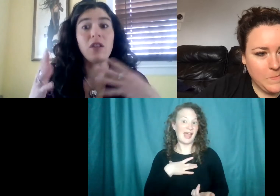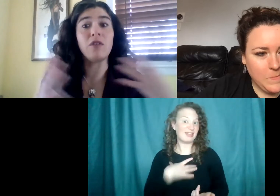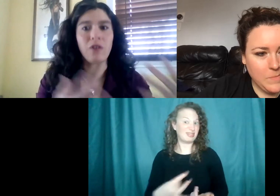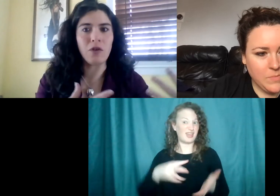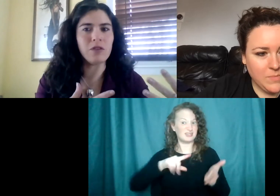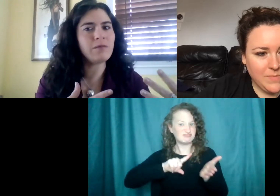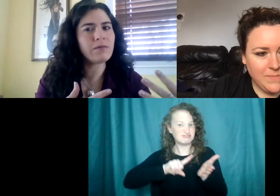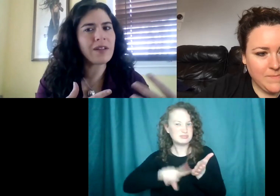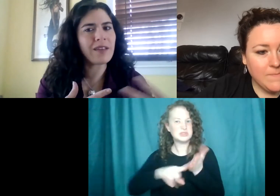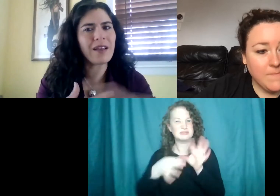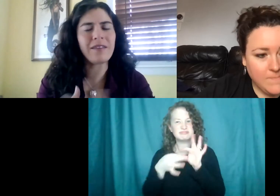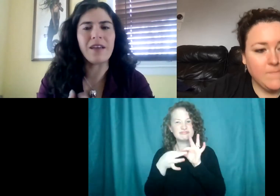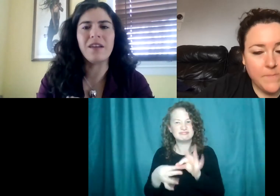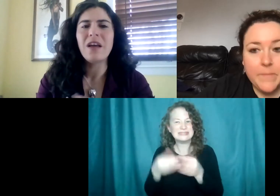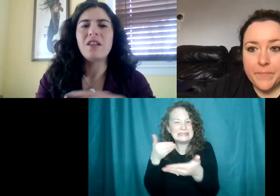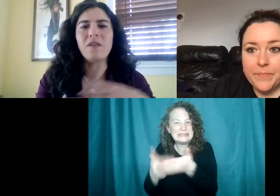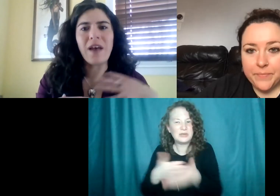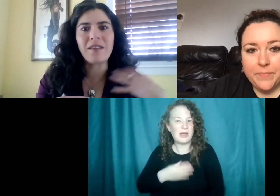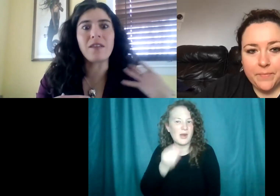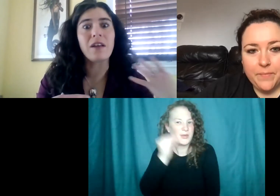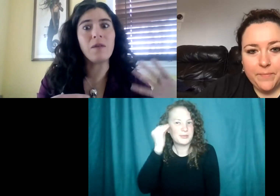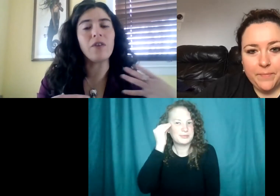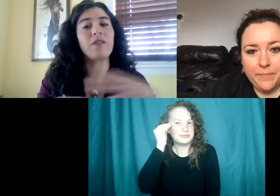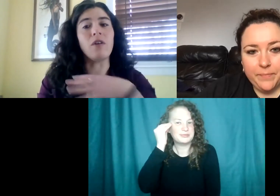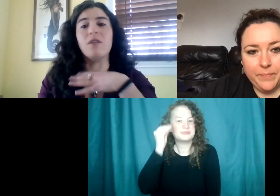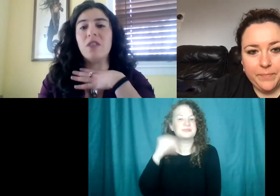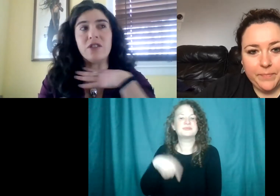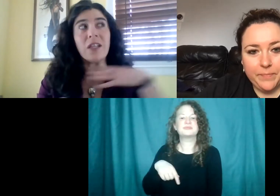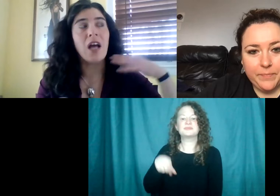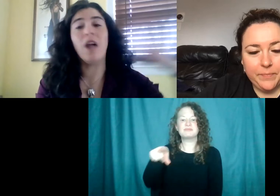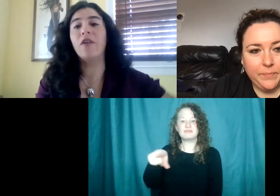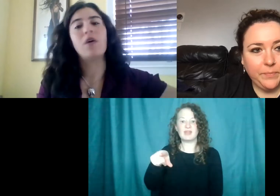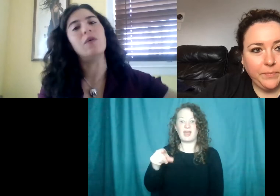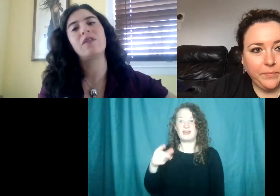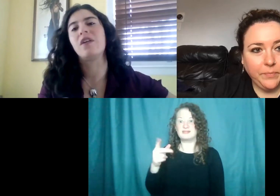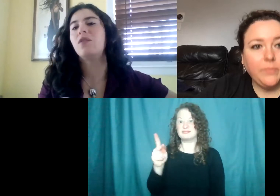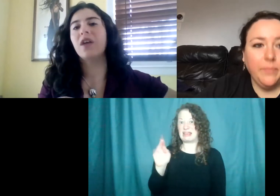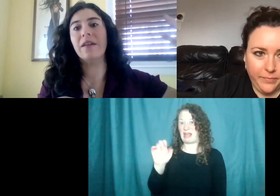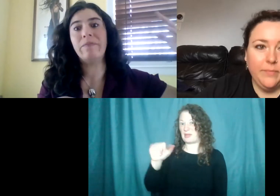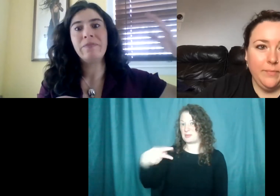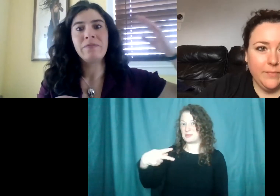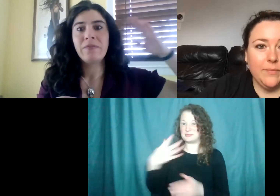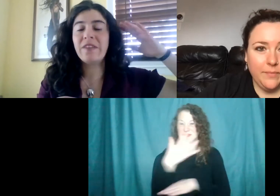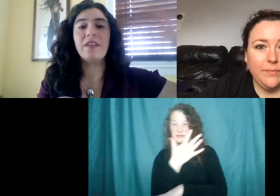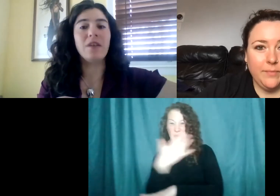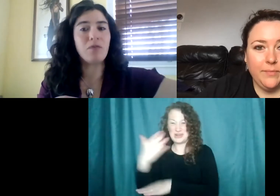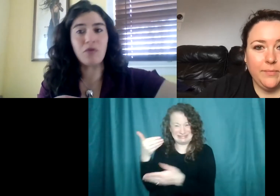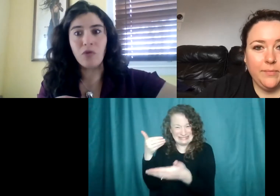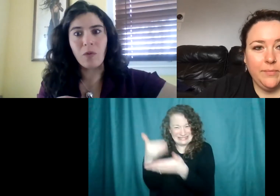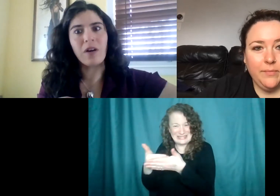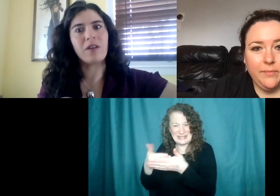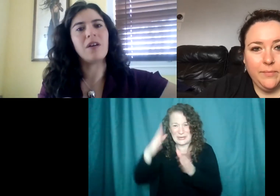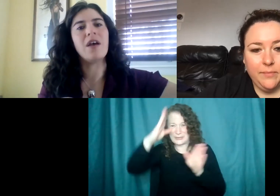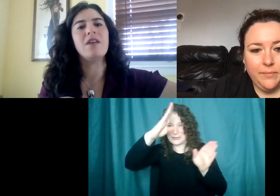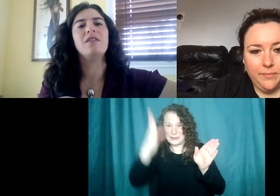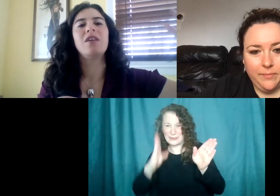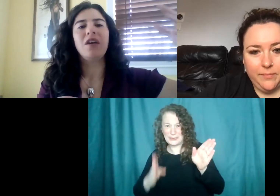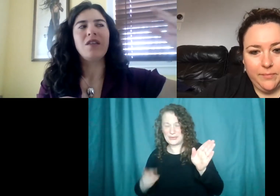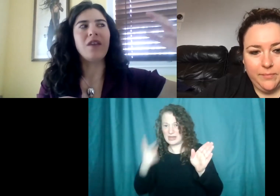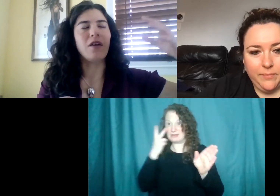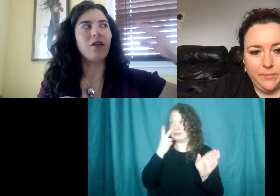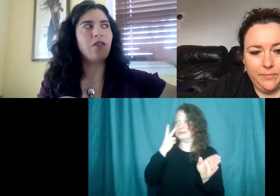is close to home in a sense. And the fact that the kelp forests are literally on the coast and you can see them through the water